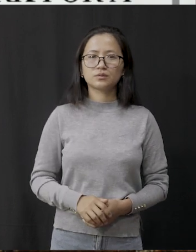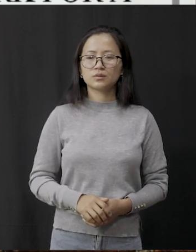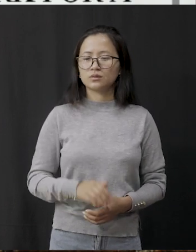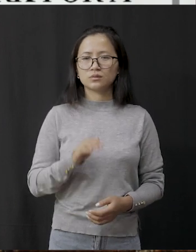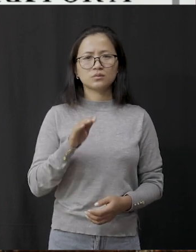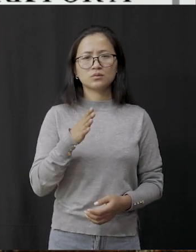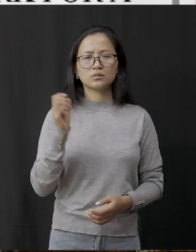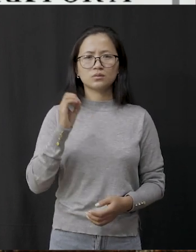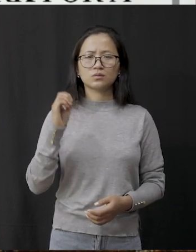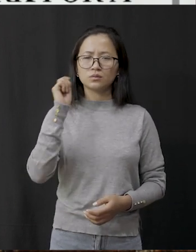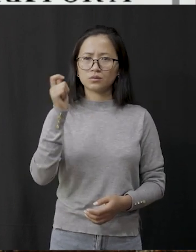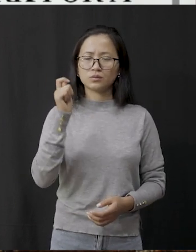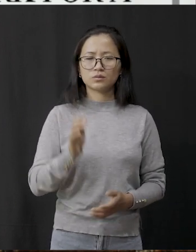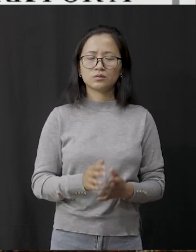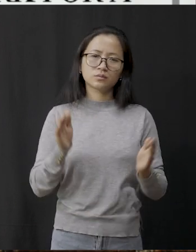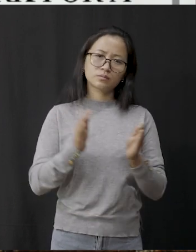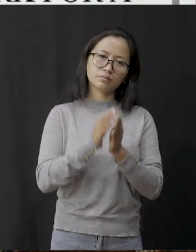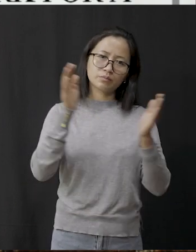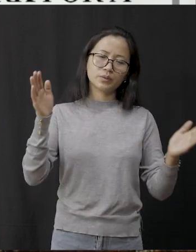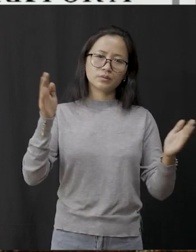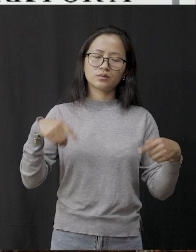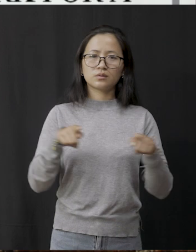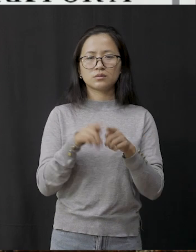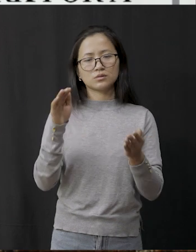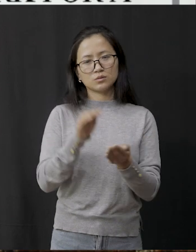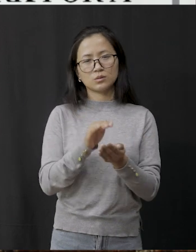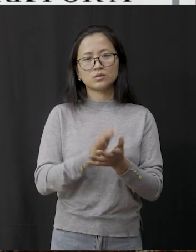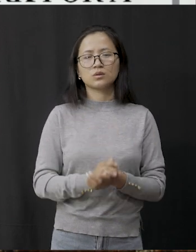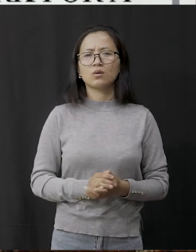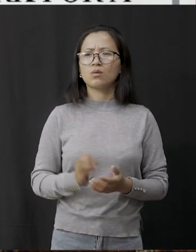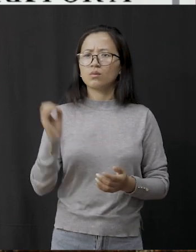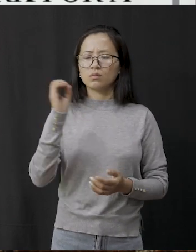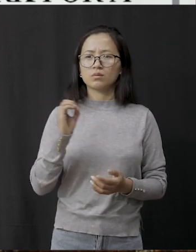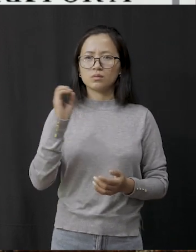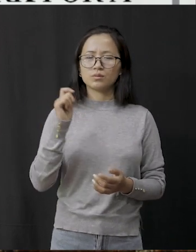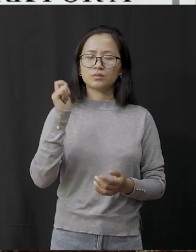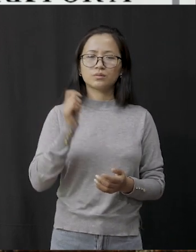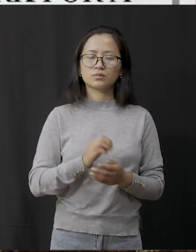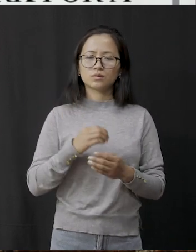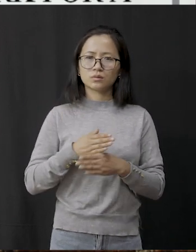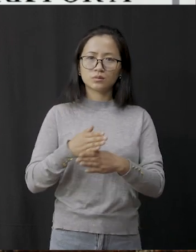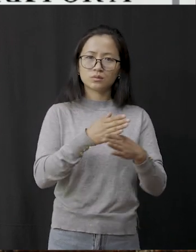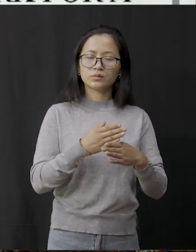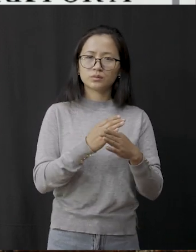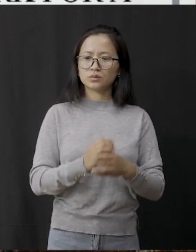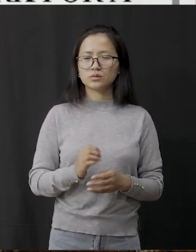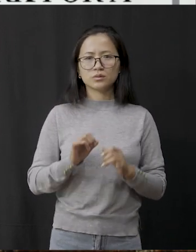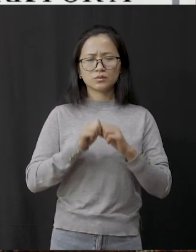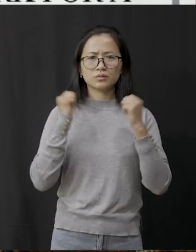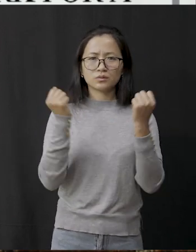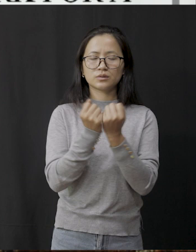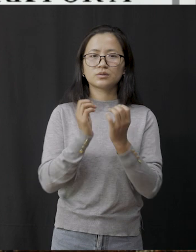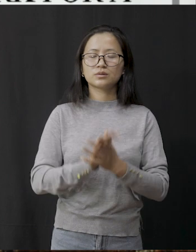No occupation is big and small because all the occupation contributes to the society. We have